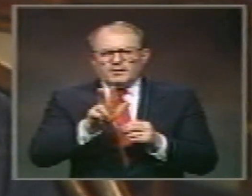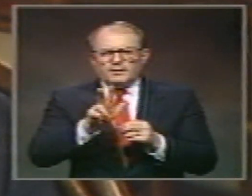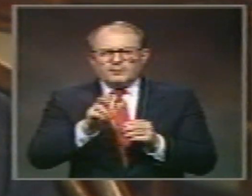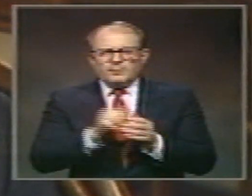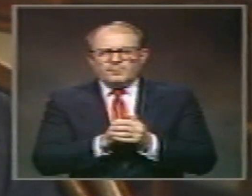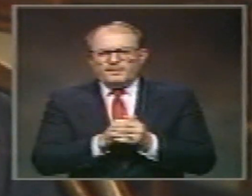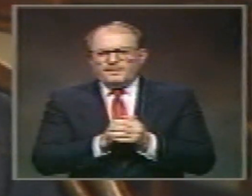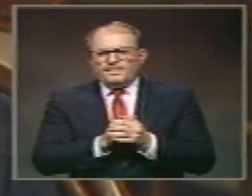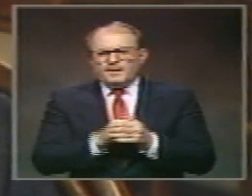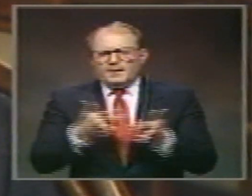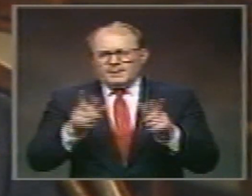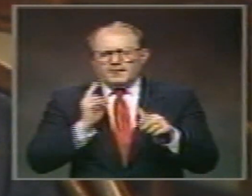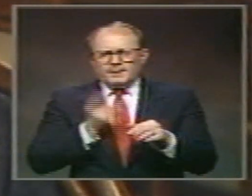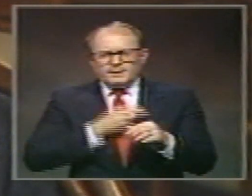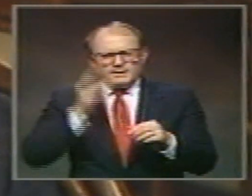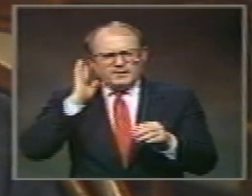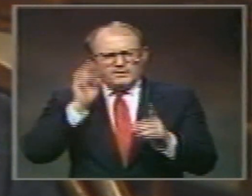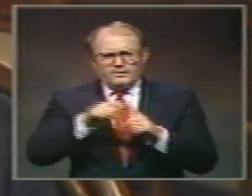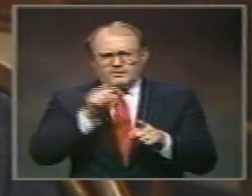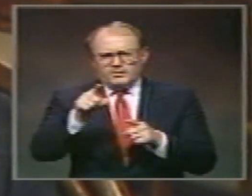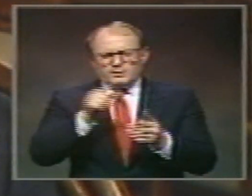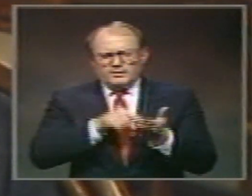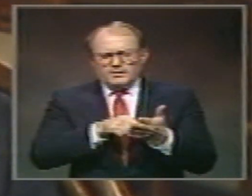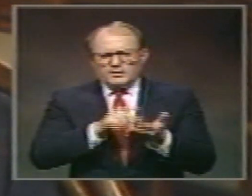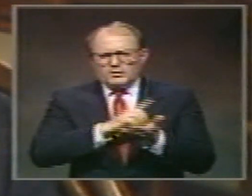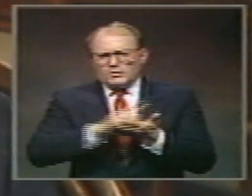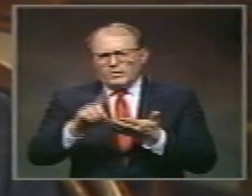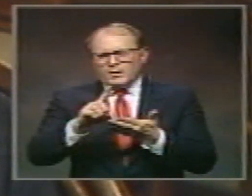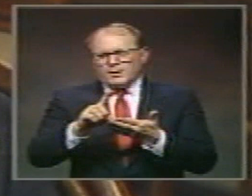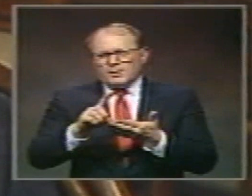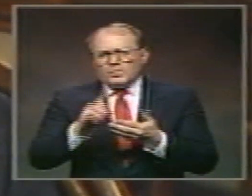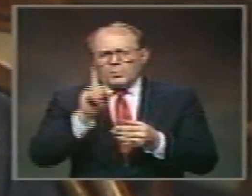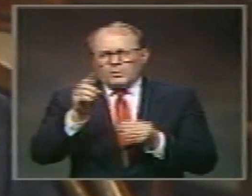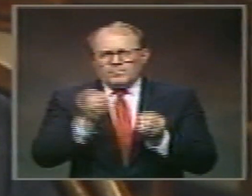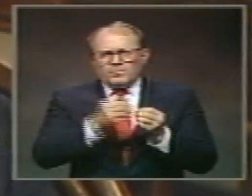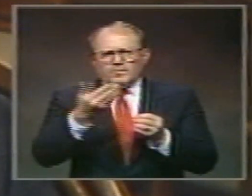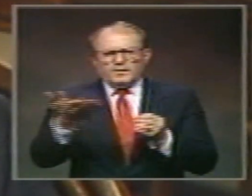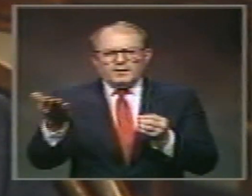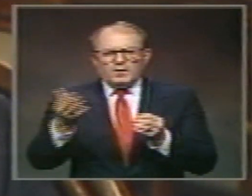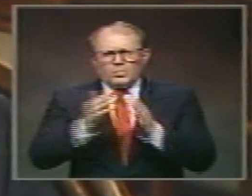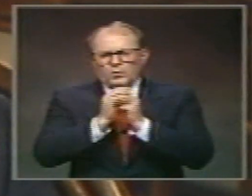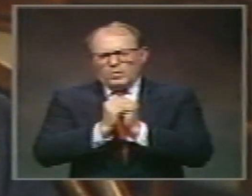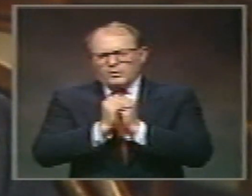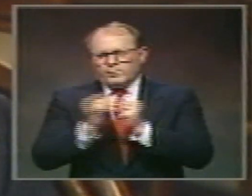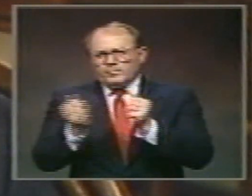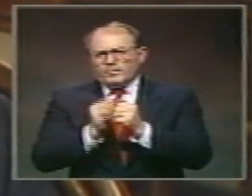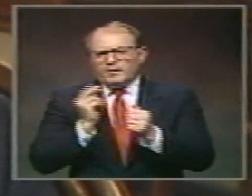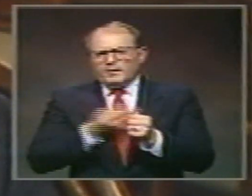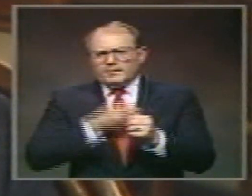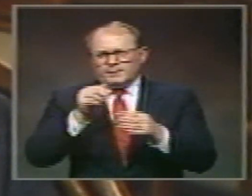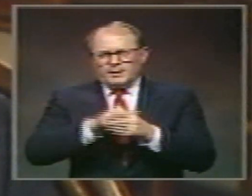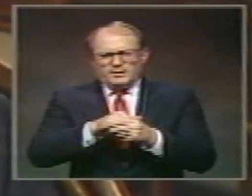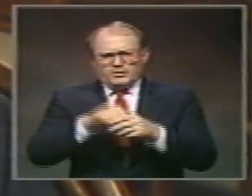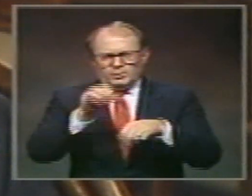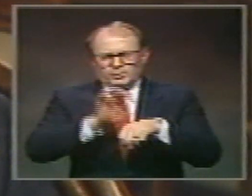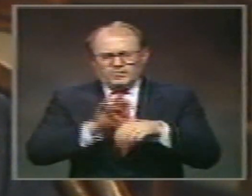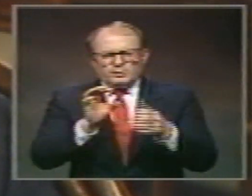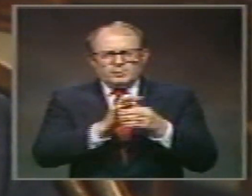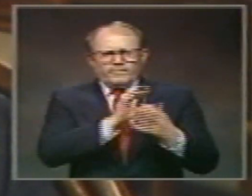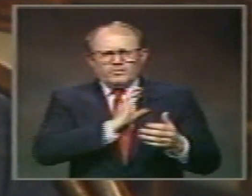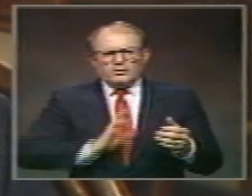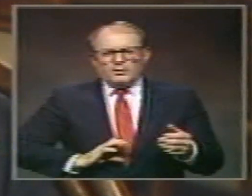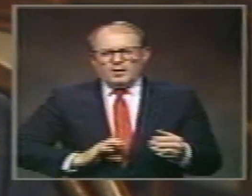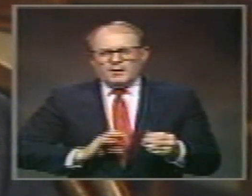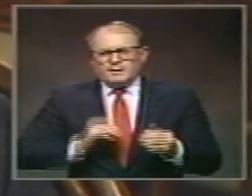1-800-321-8633. Let us hear from you this week. Oh yes, one more thing. Worship with us in a Church of Christ near you there